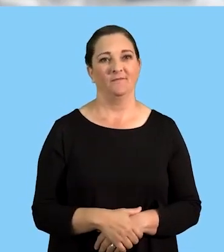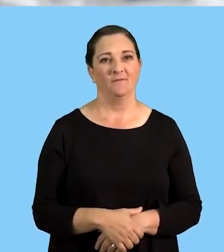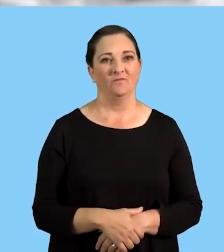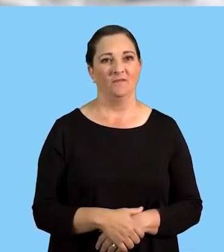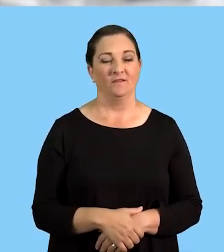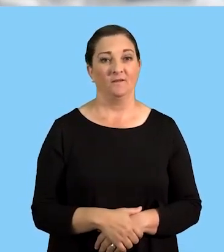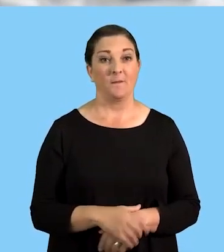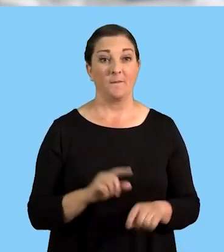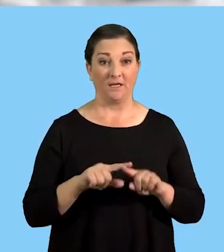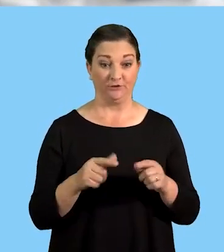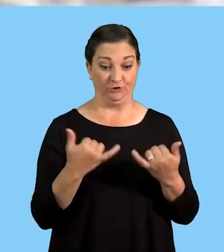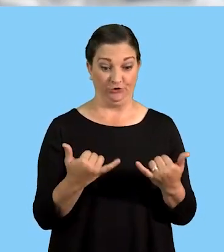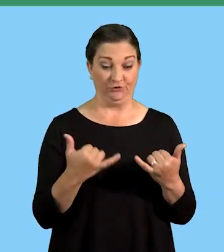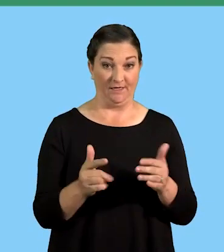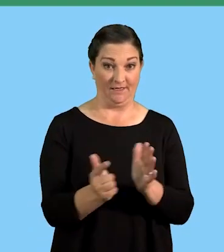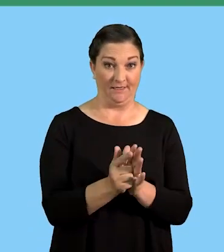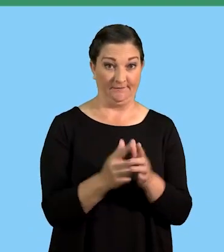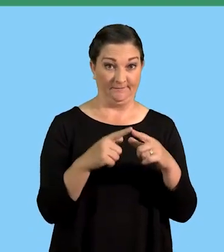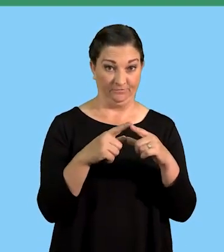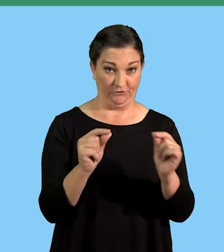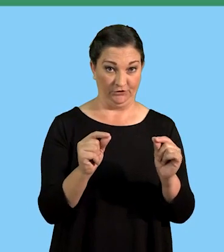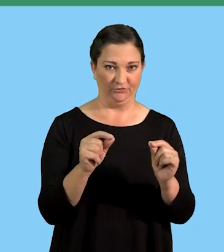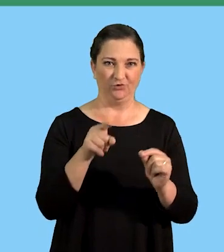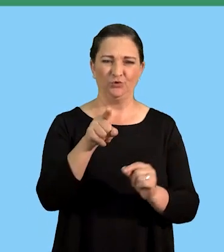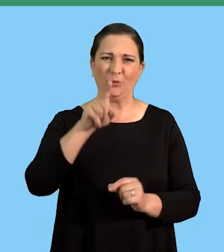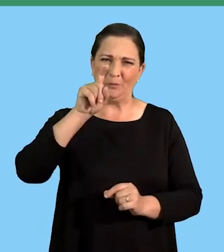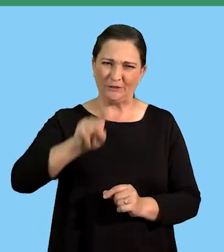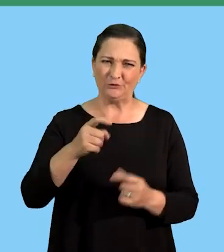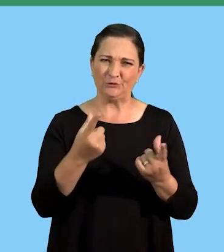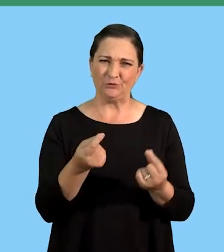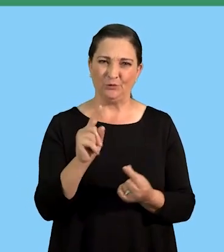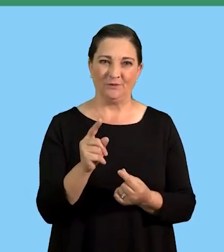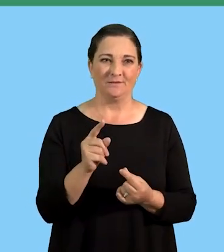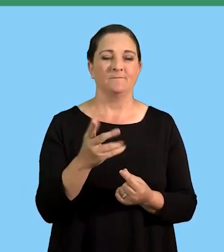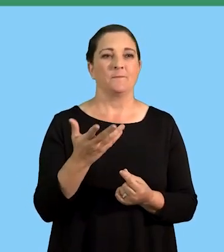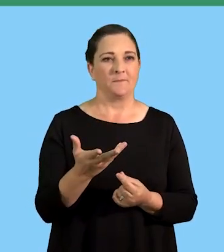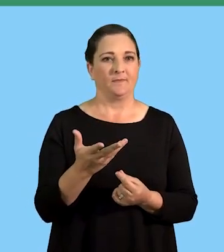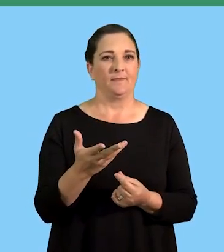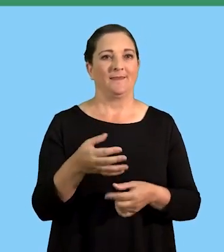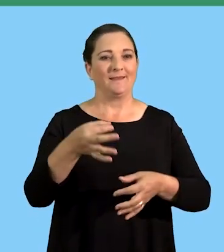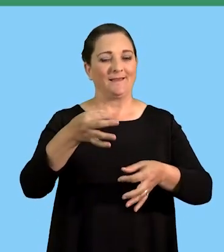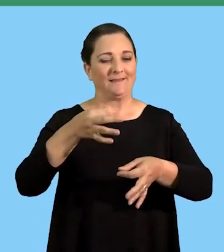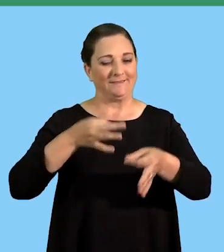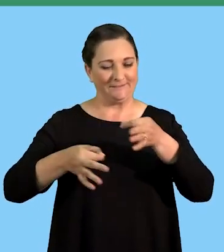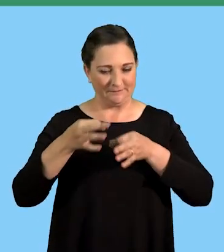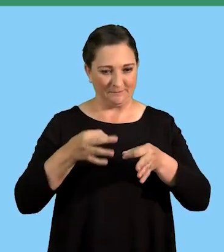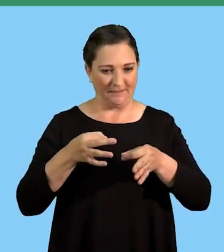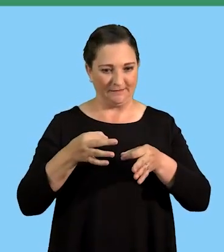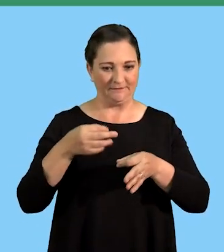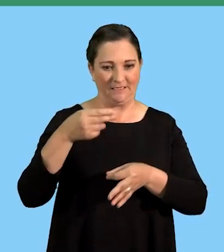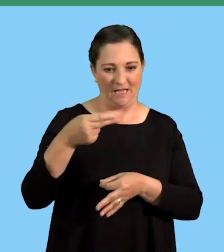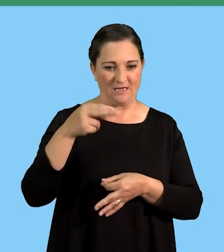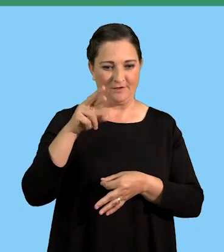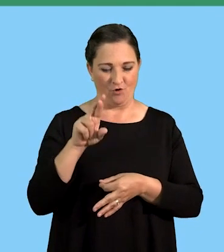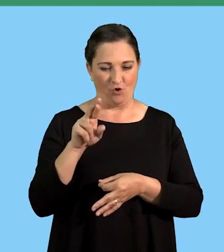Now, at the end of today's lesson, you must be able to explain the role of the human